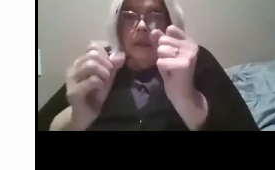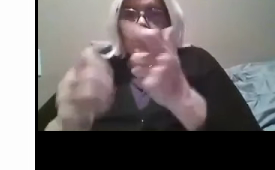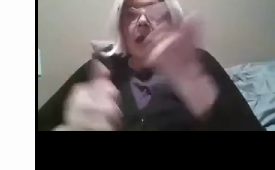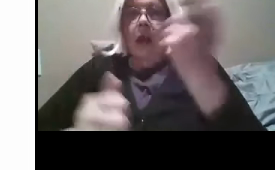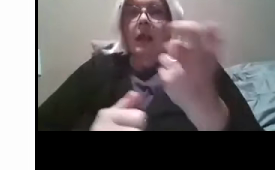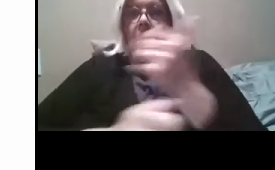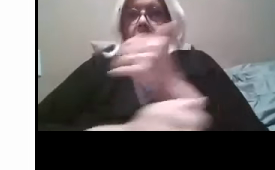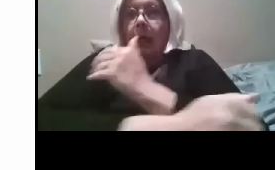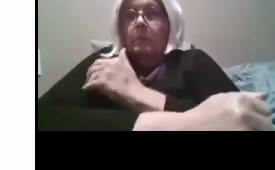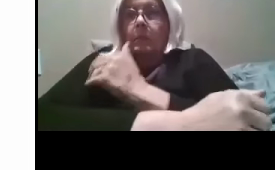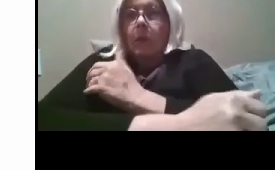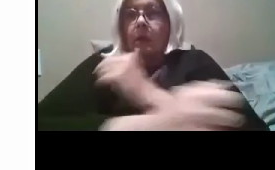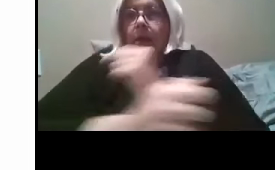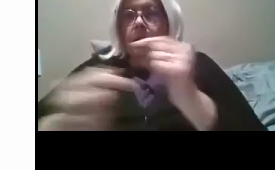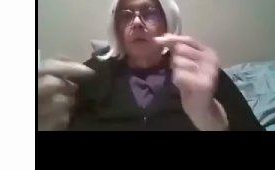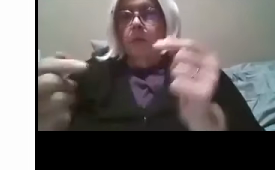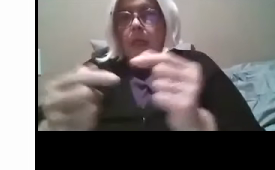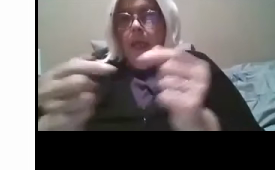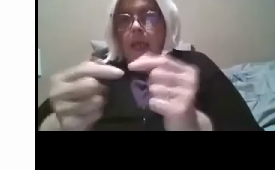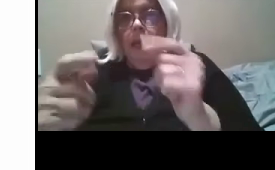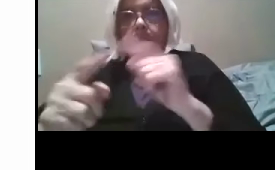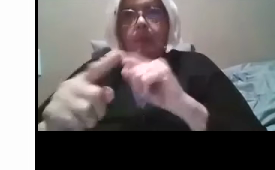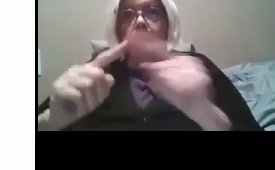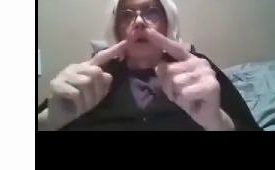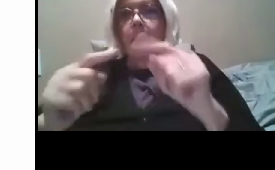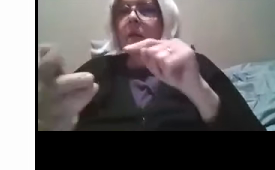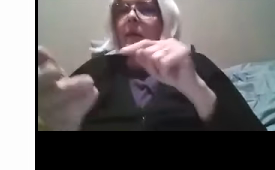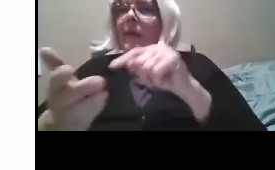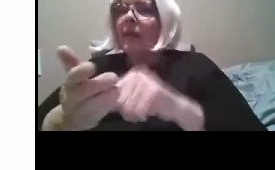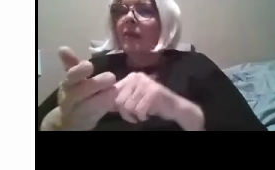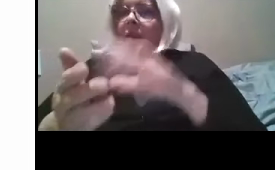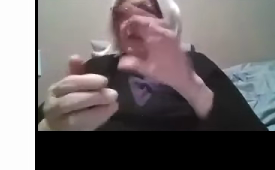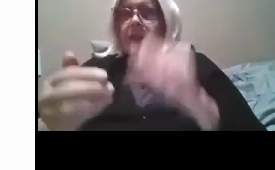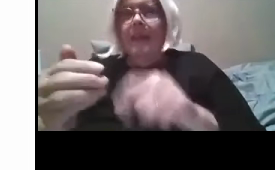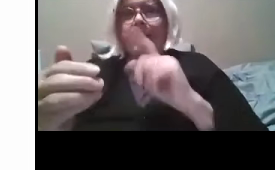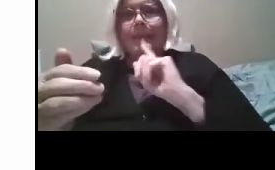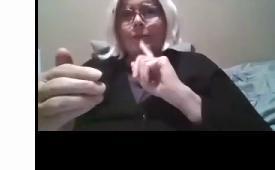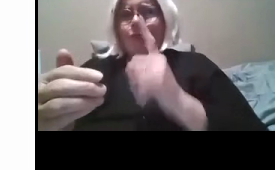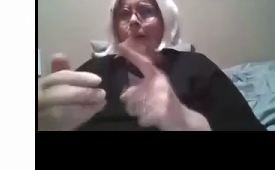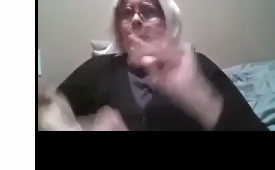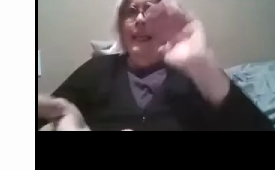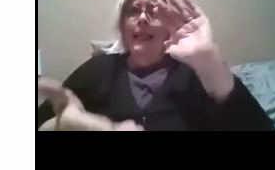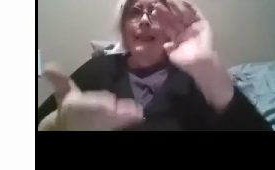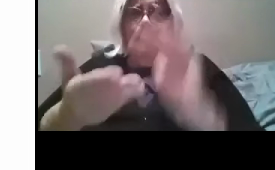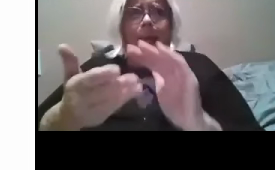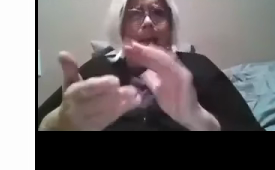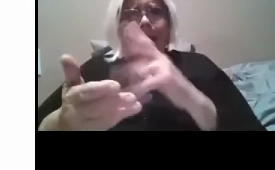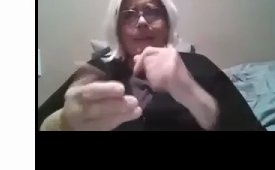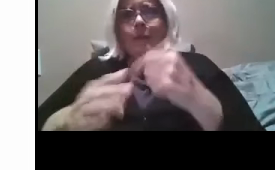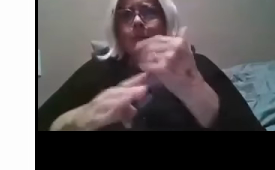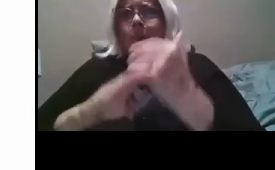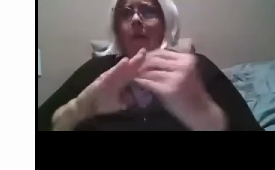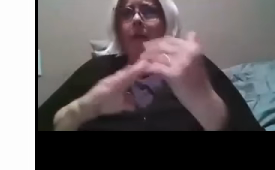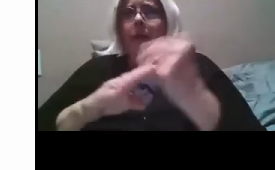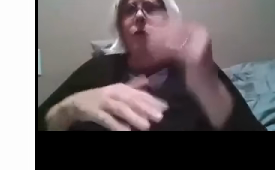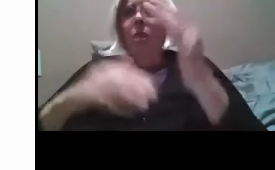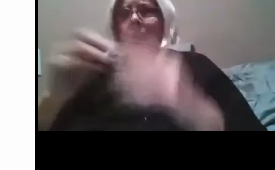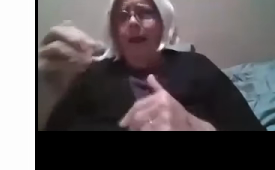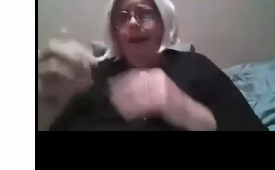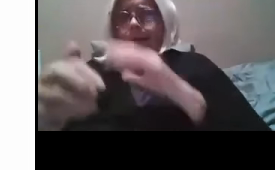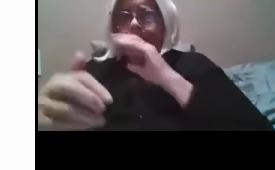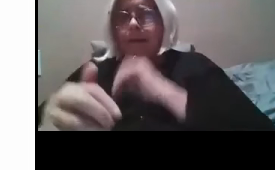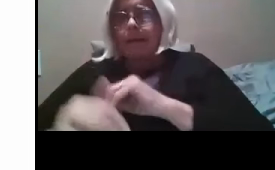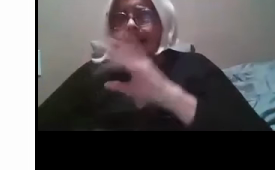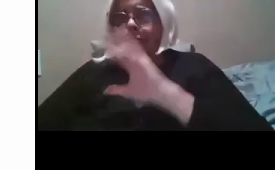definitely less than the older kids or the 16 to 25-year-olds who received the 30 microgram dose. And what I love the